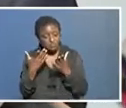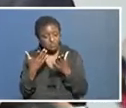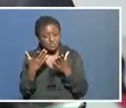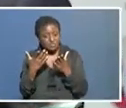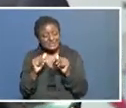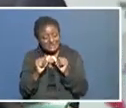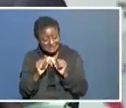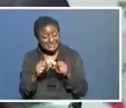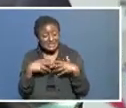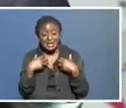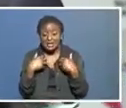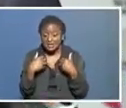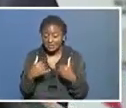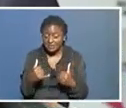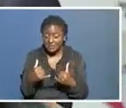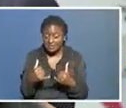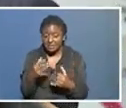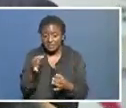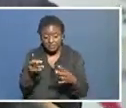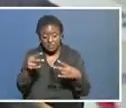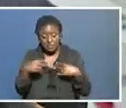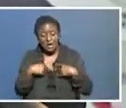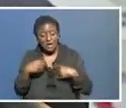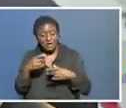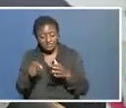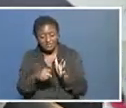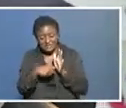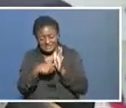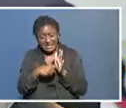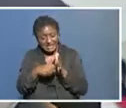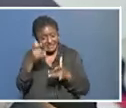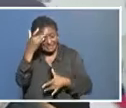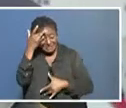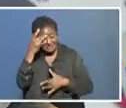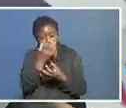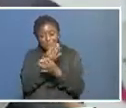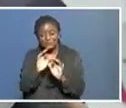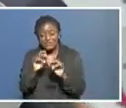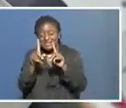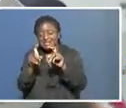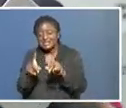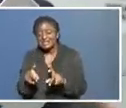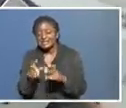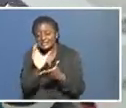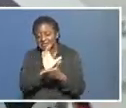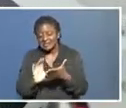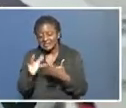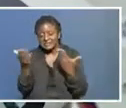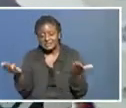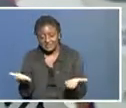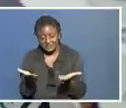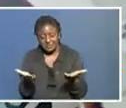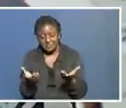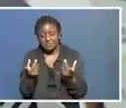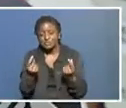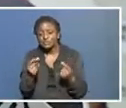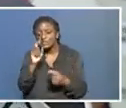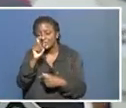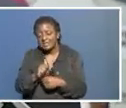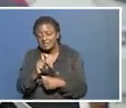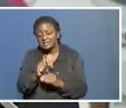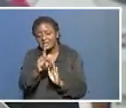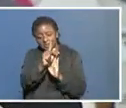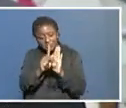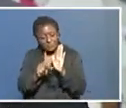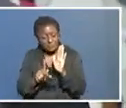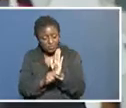to stay healthy. And if you do have symptoms, our free testing center is available, and to do the necessary